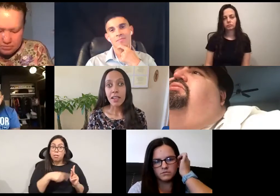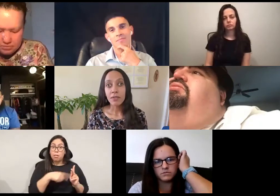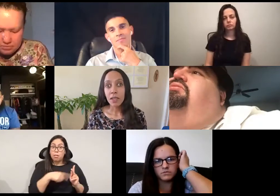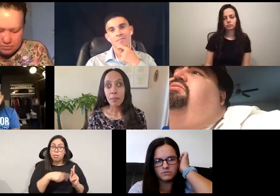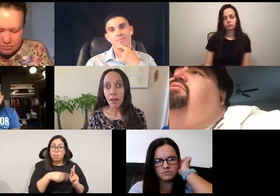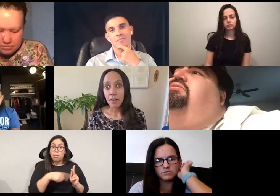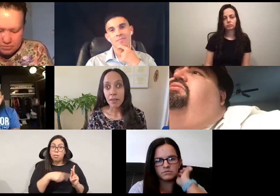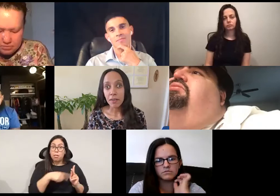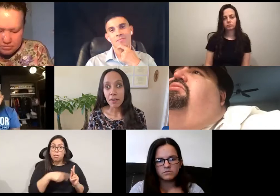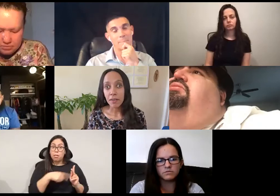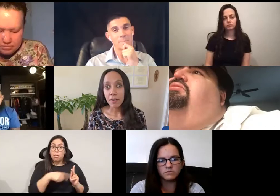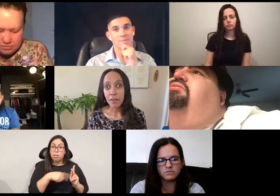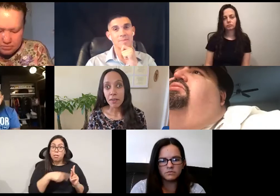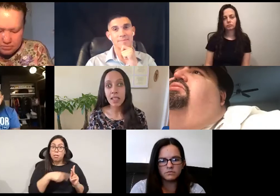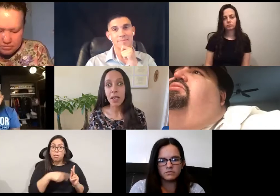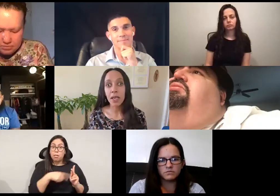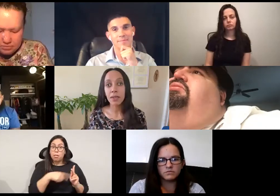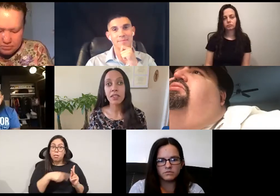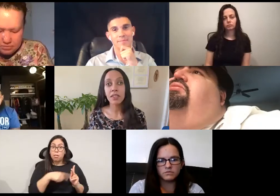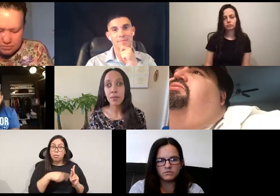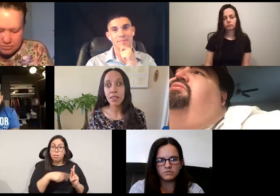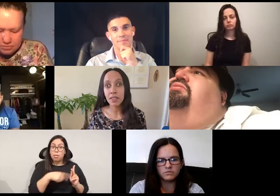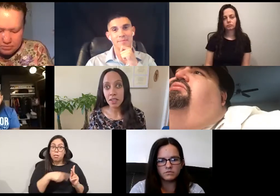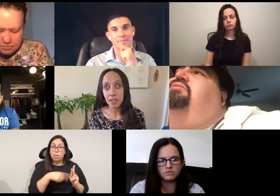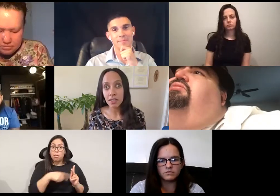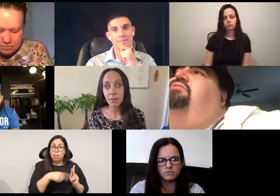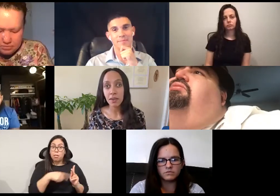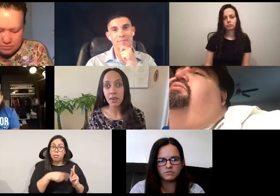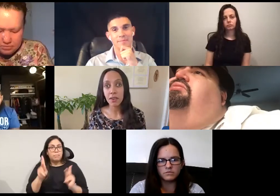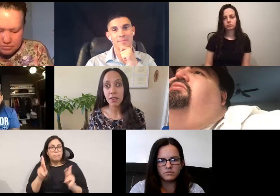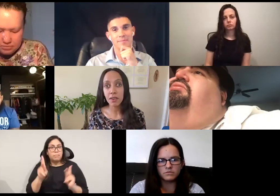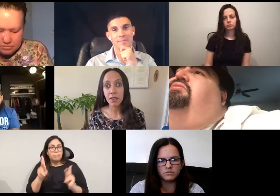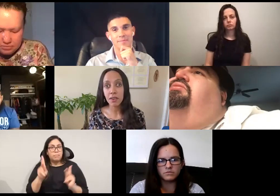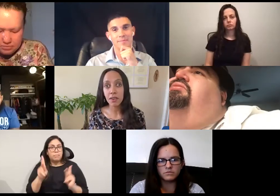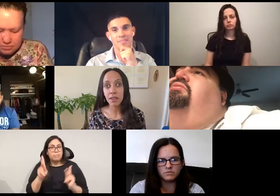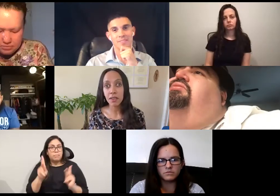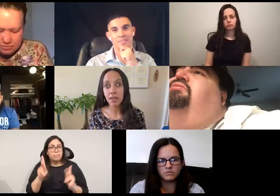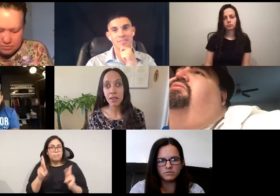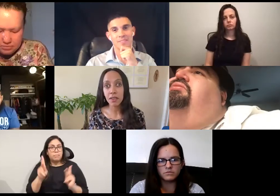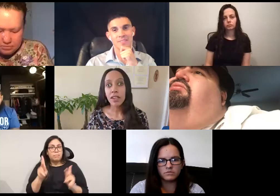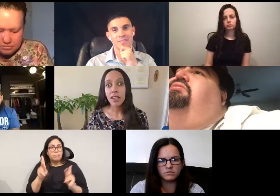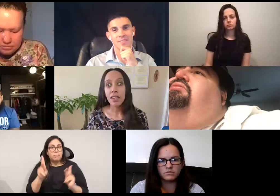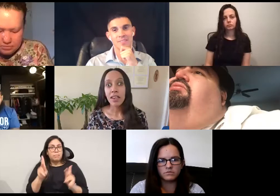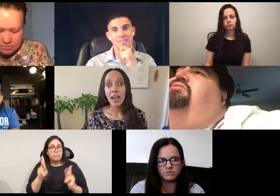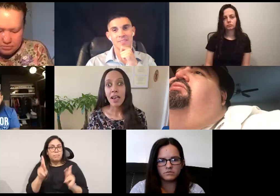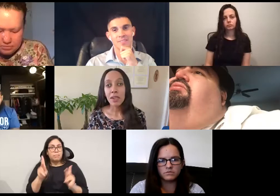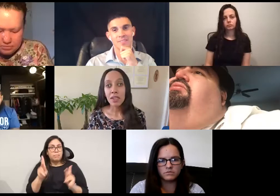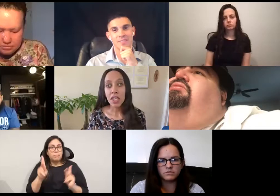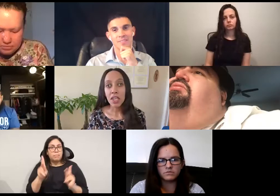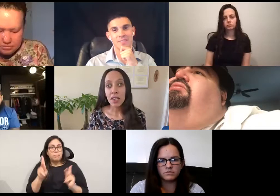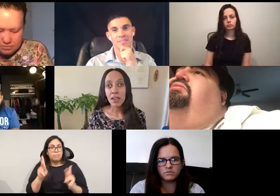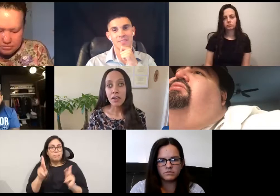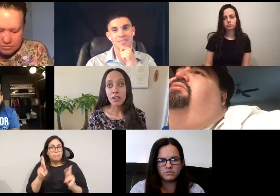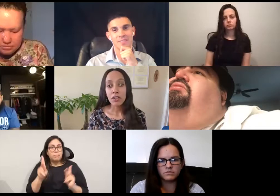That's really powerful. We'll also see that people are in different stages, as we heard earlier. It's a journey, and we need